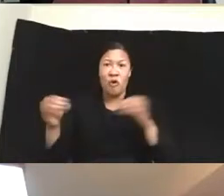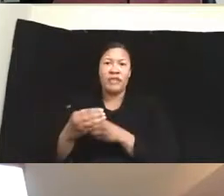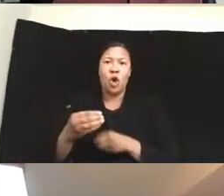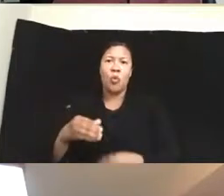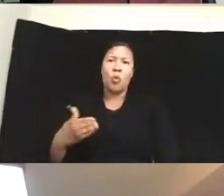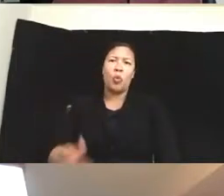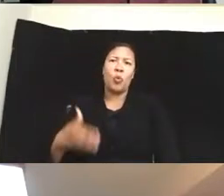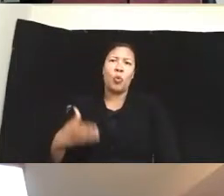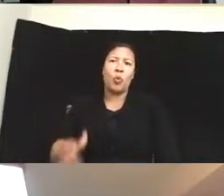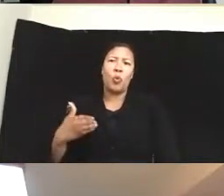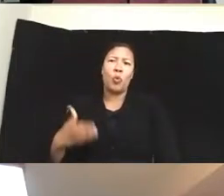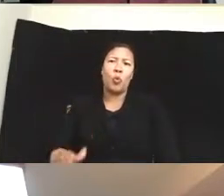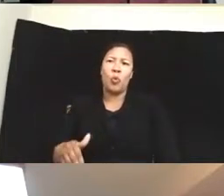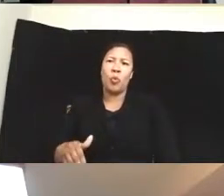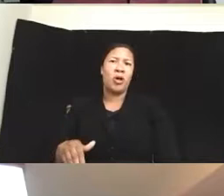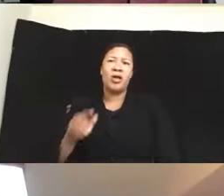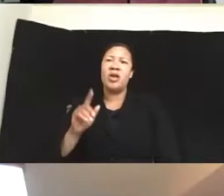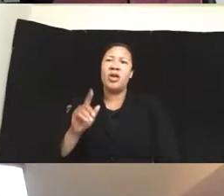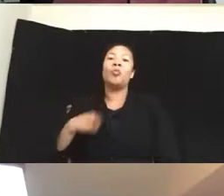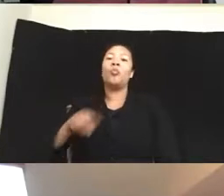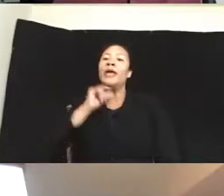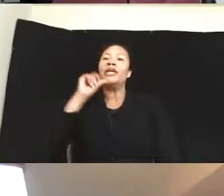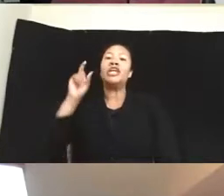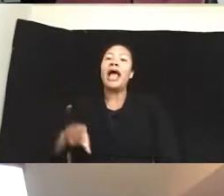we should be spending our time elsewhere. I mean, I don't, you know,